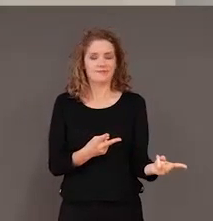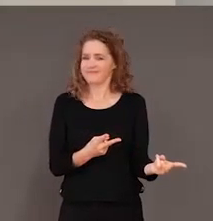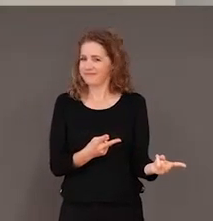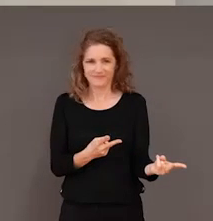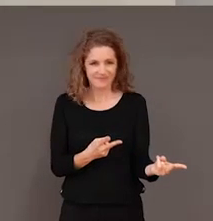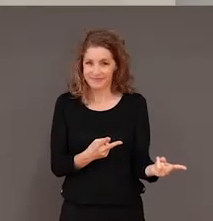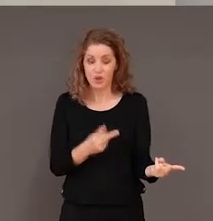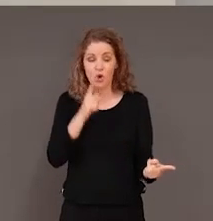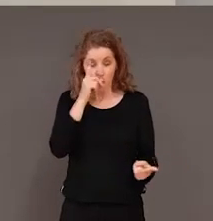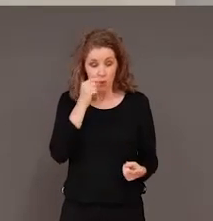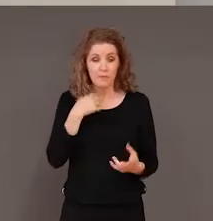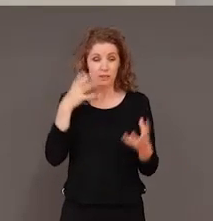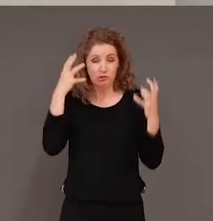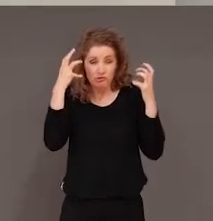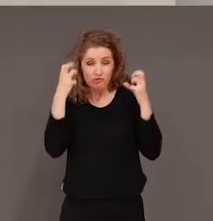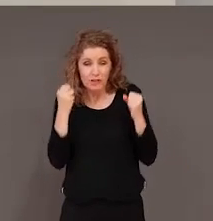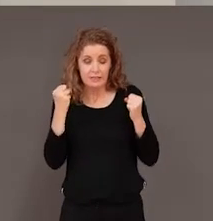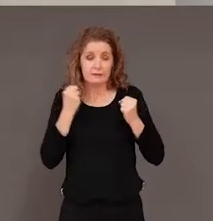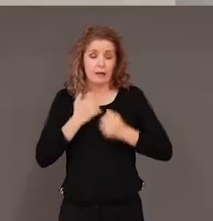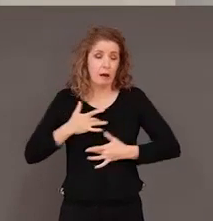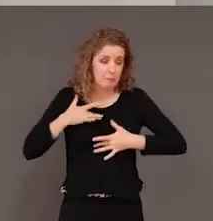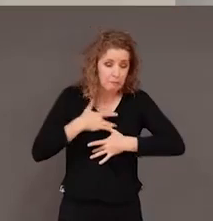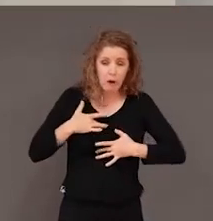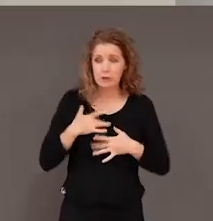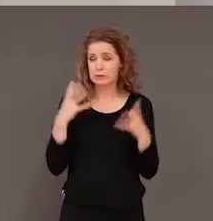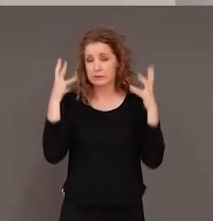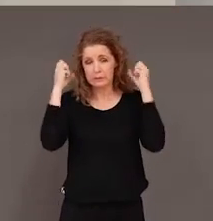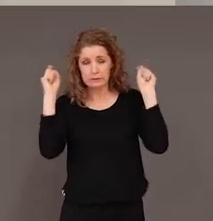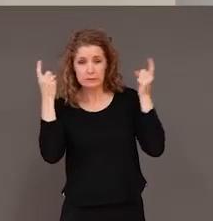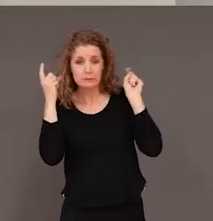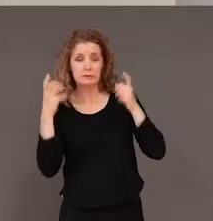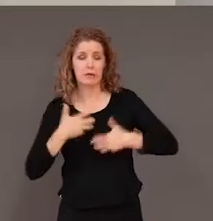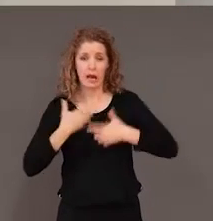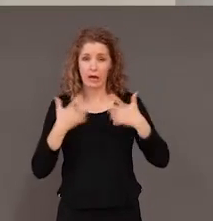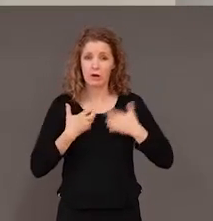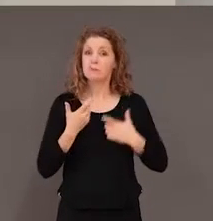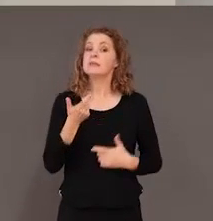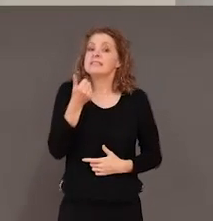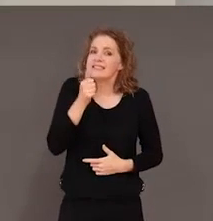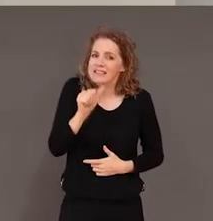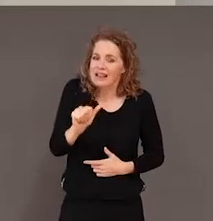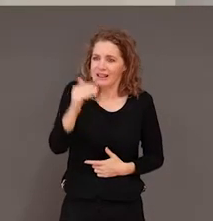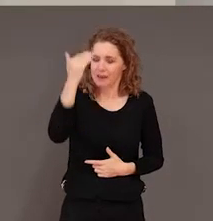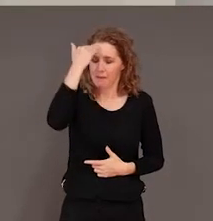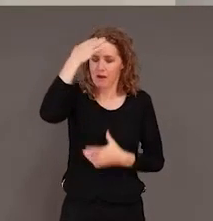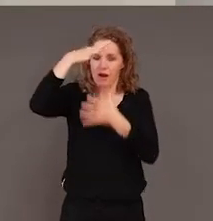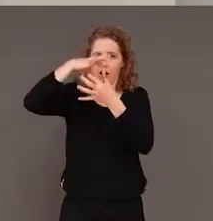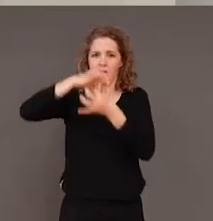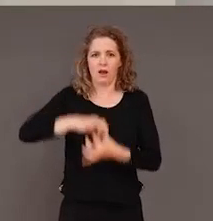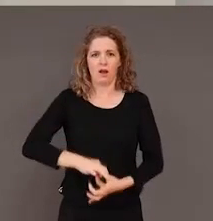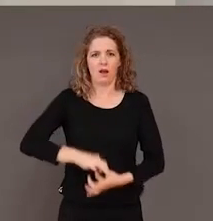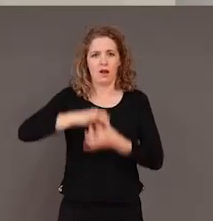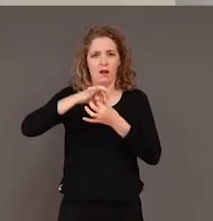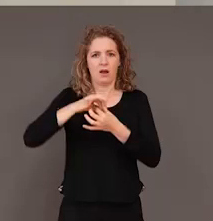intent. You could actually be in a high-stress situation feeling strong emotions such as anxiety, anger or sadness, but accepting